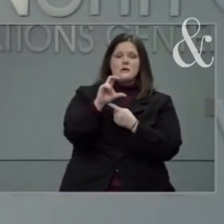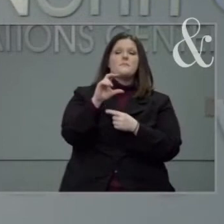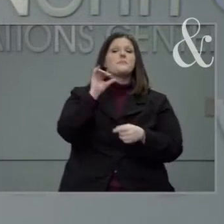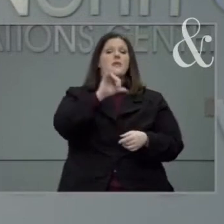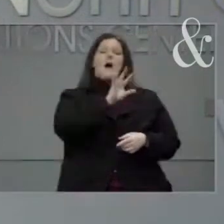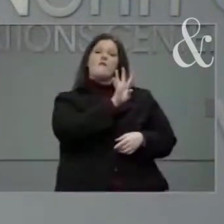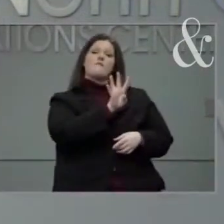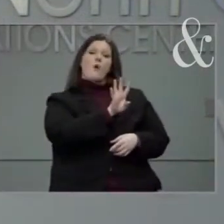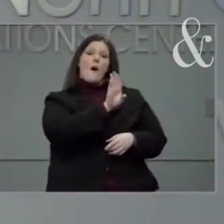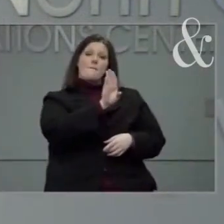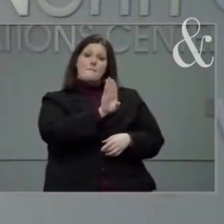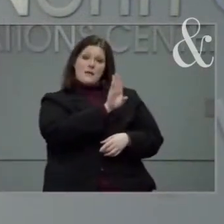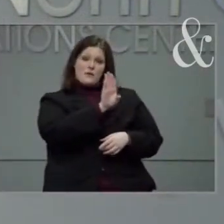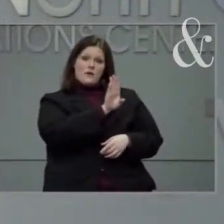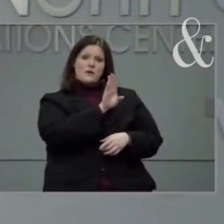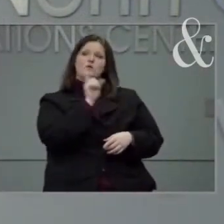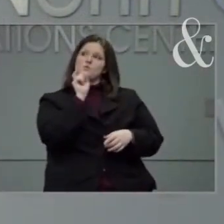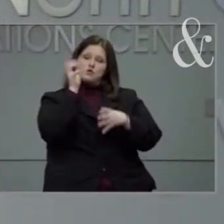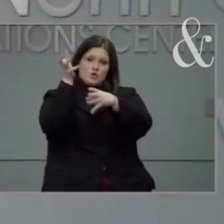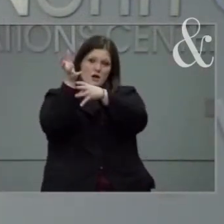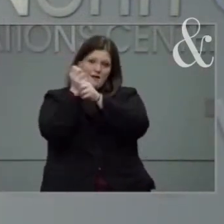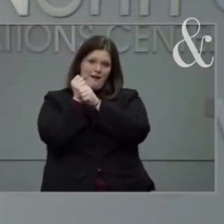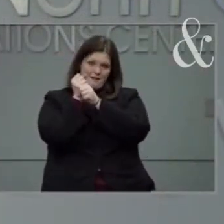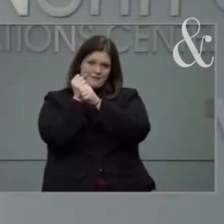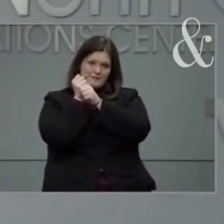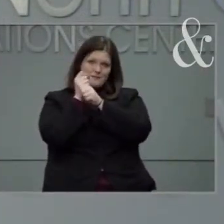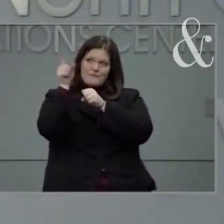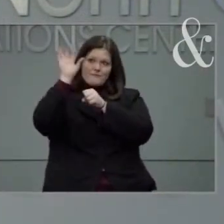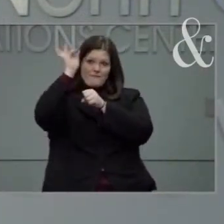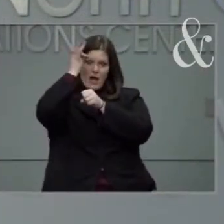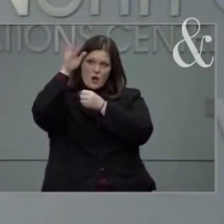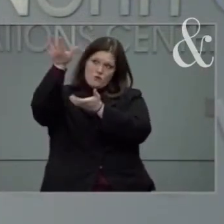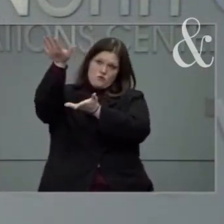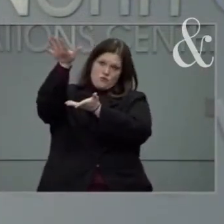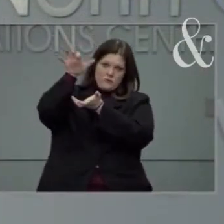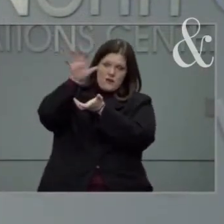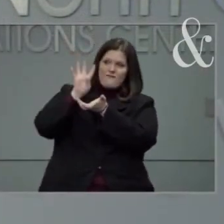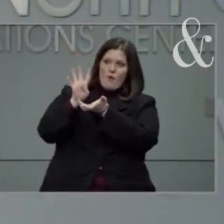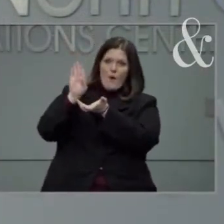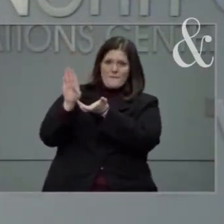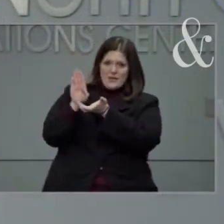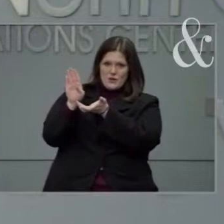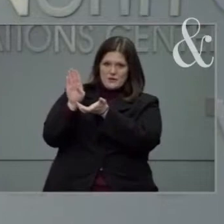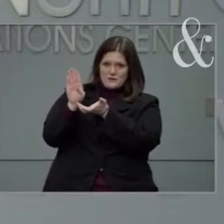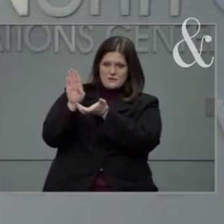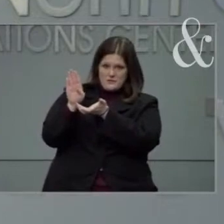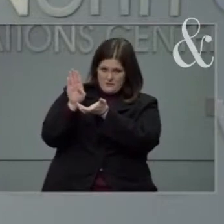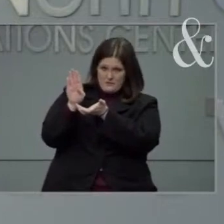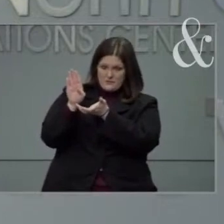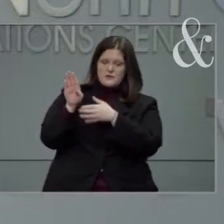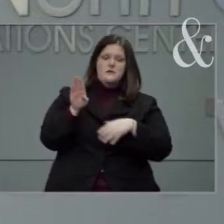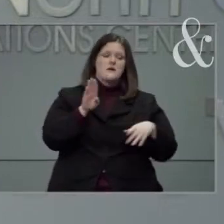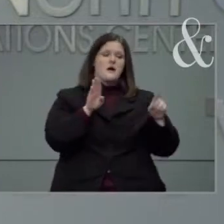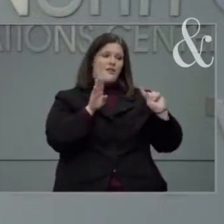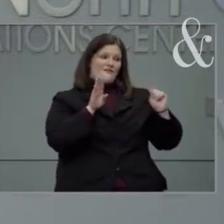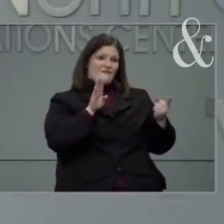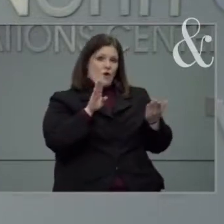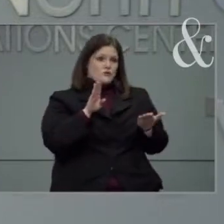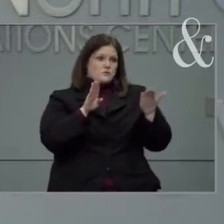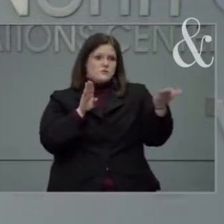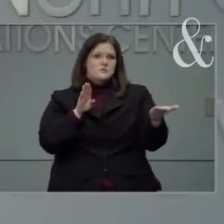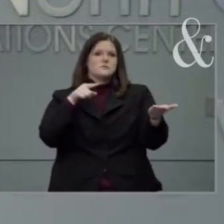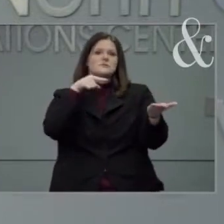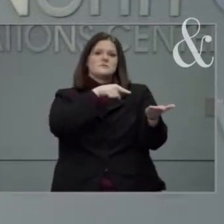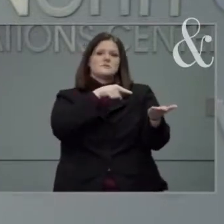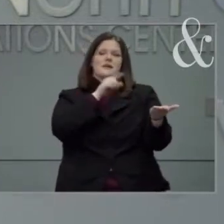billion that we expect to receive from the federal government. They included in this first bill a handful of federal appropriations